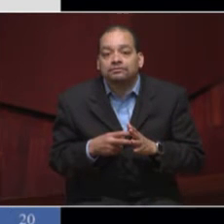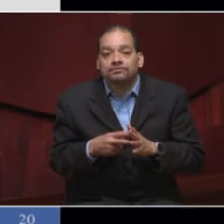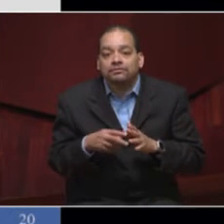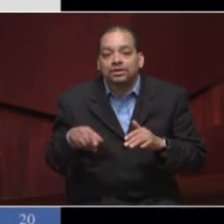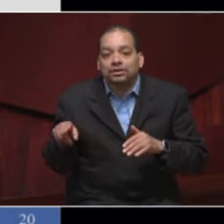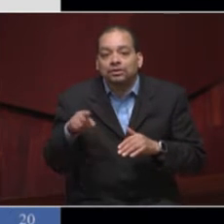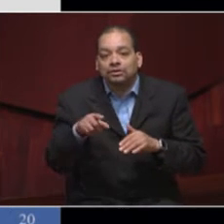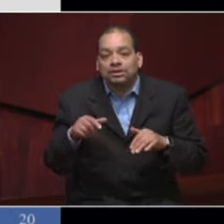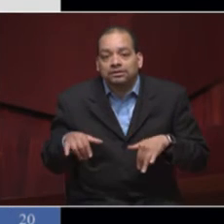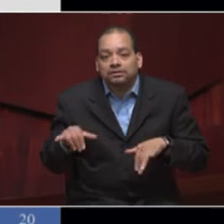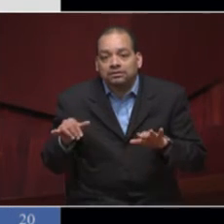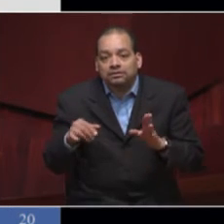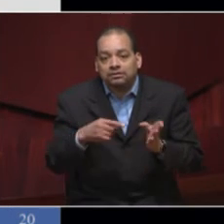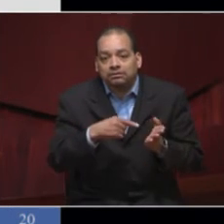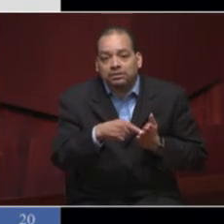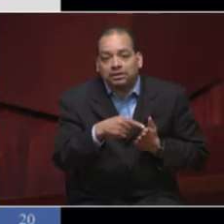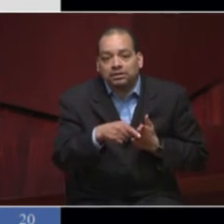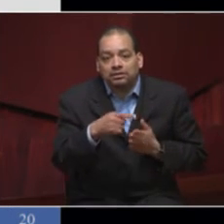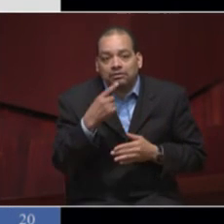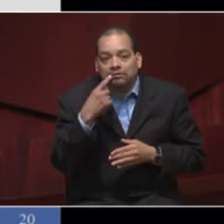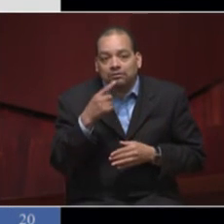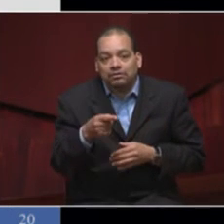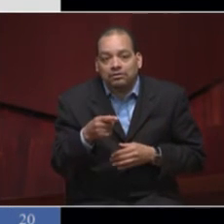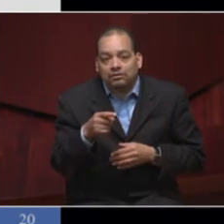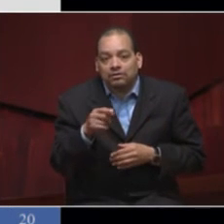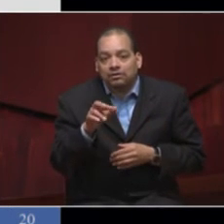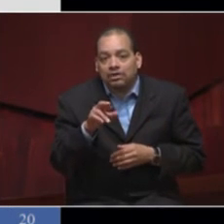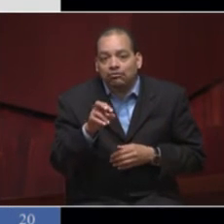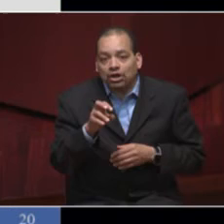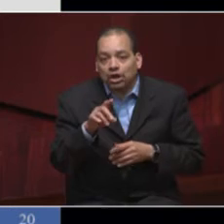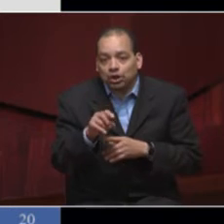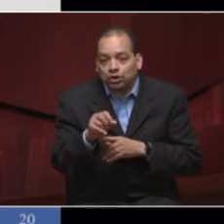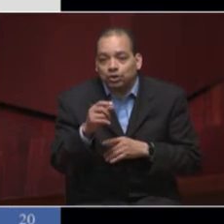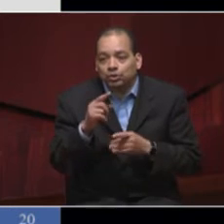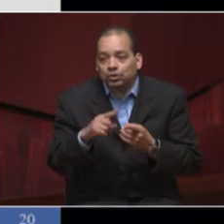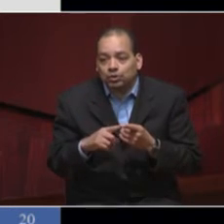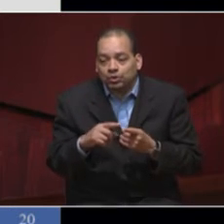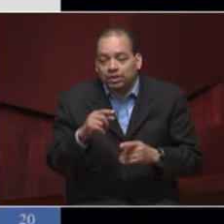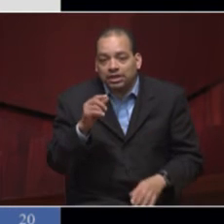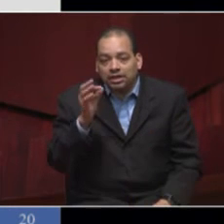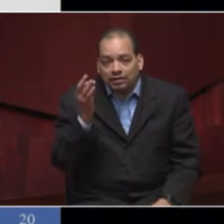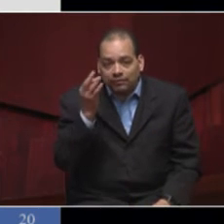for record storage for those records to the Federal Record Center program.